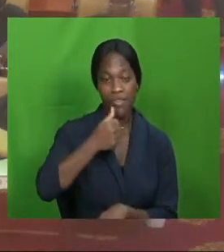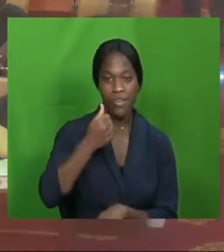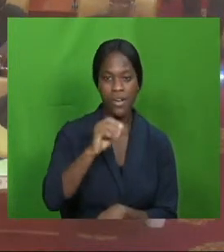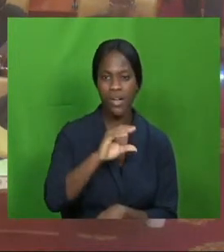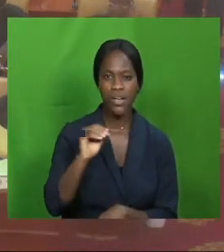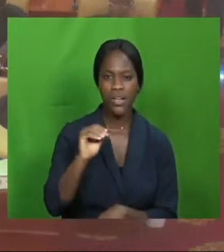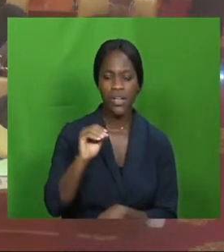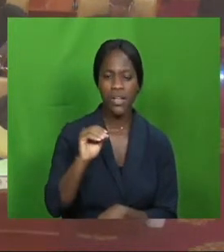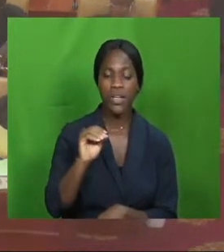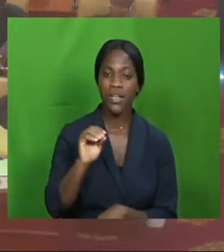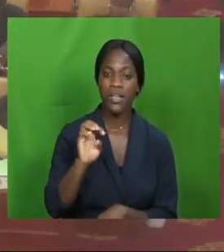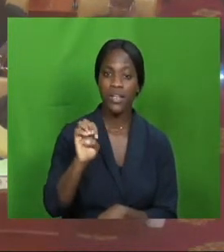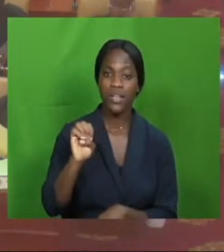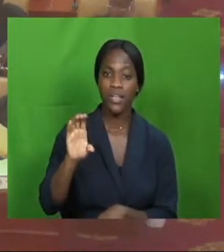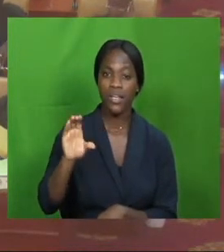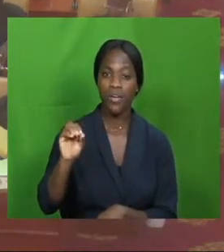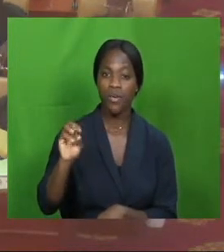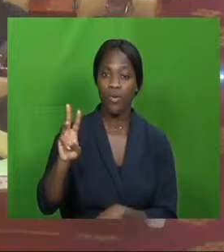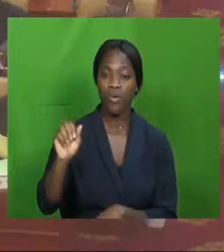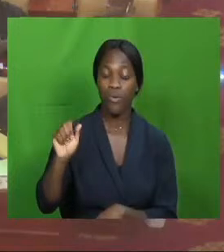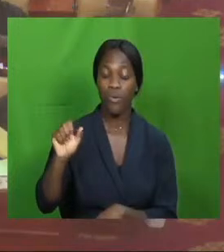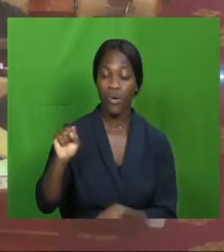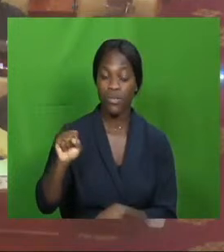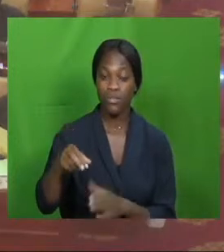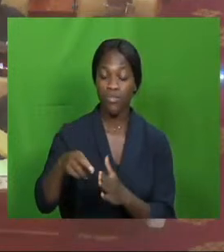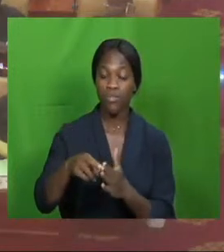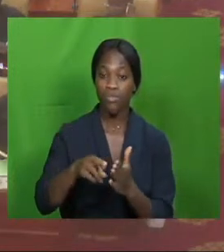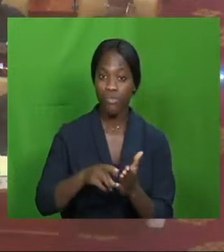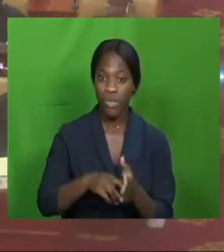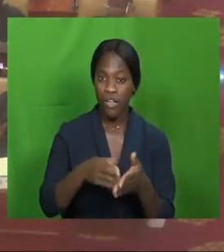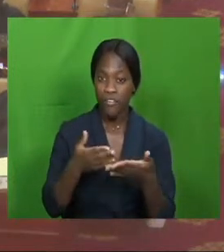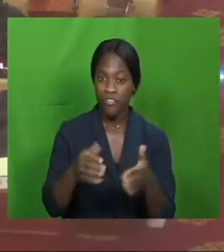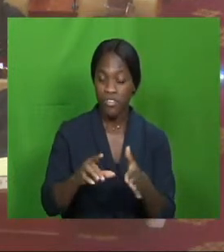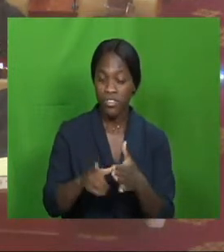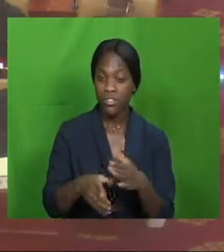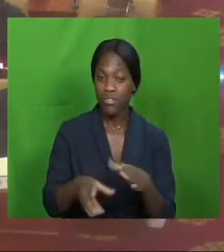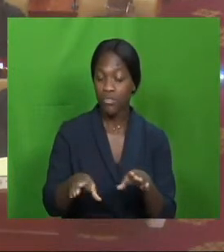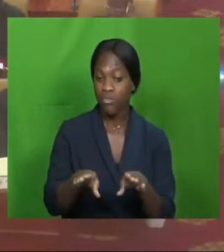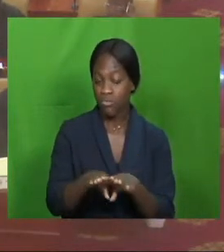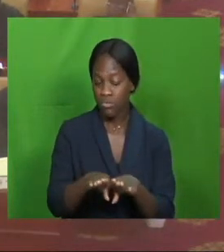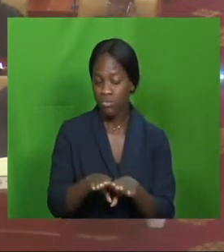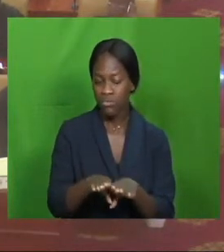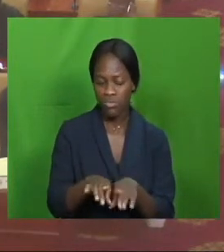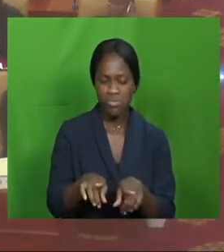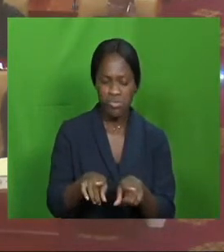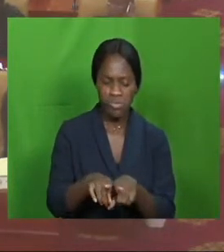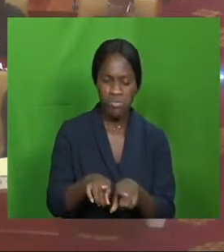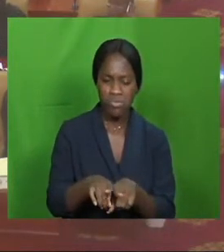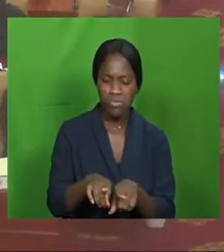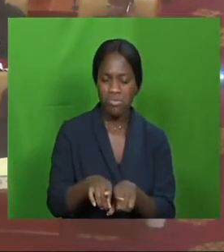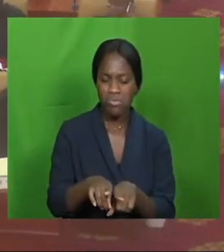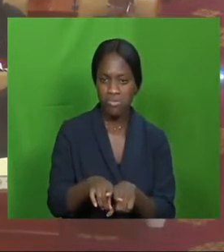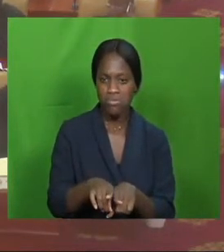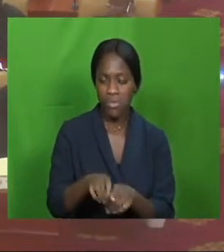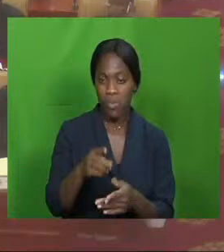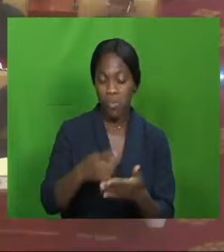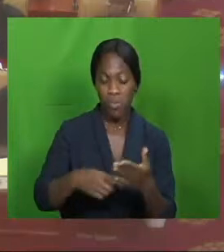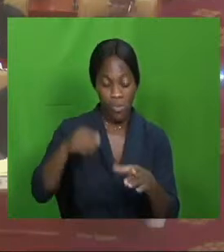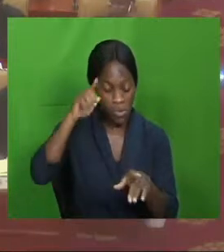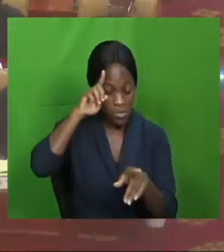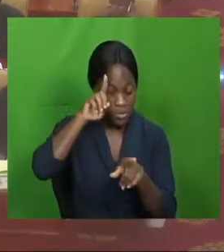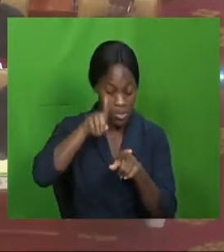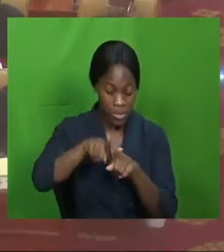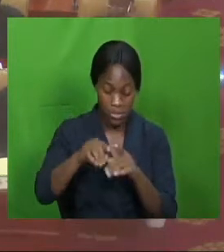then from there we could adjourn. So, Mr. Speaker, it's in line with the discussion held before we came in. Thank you, Mr.